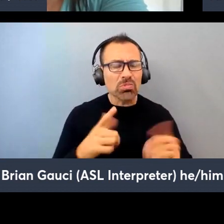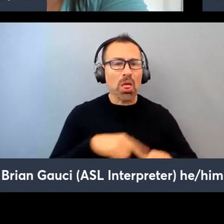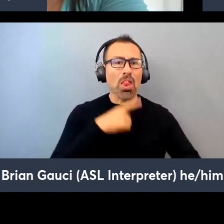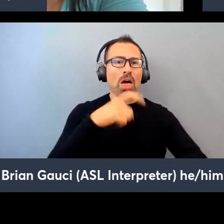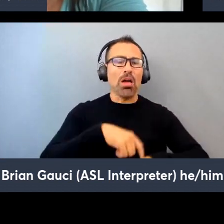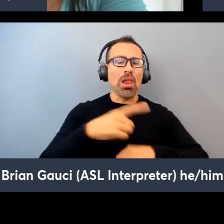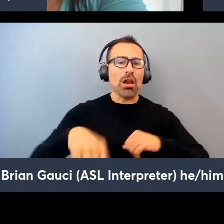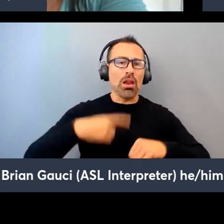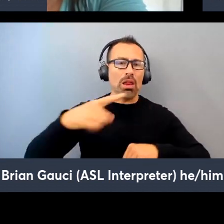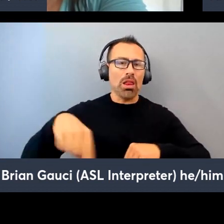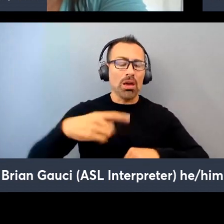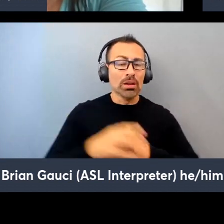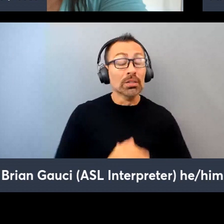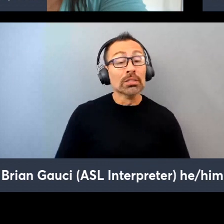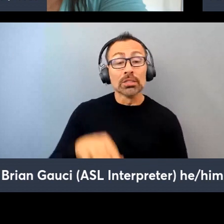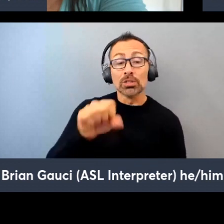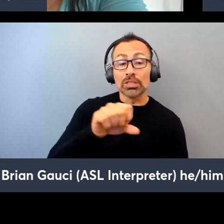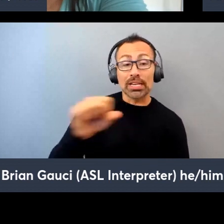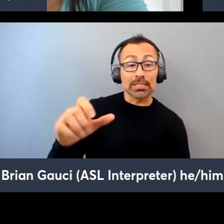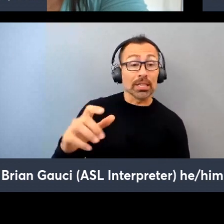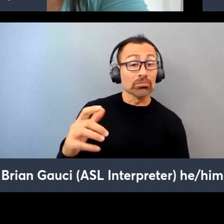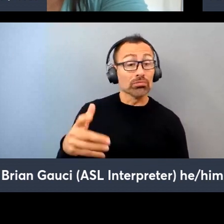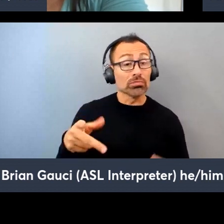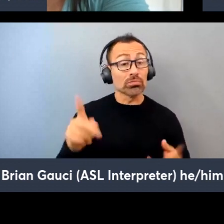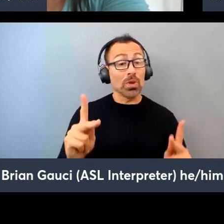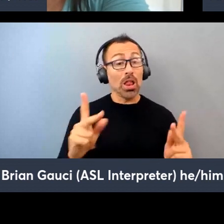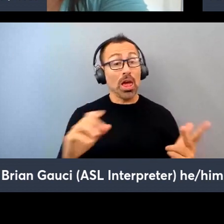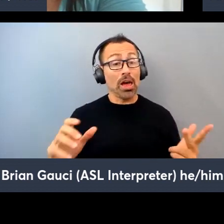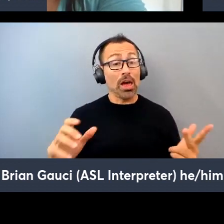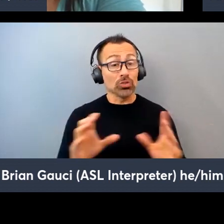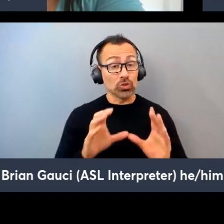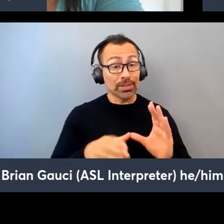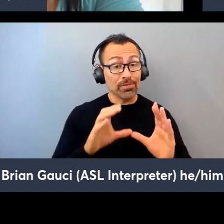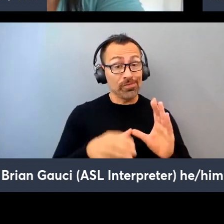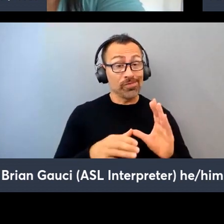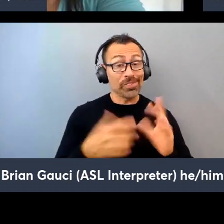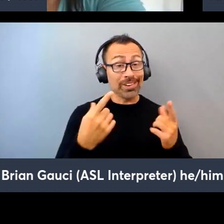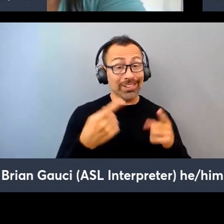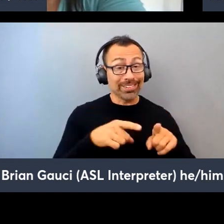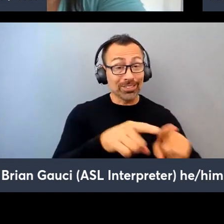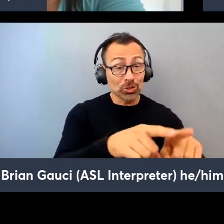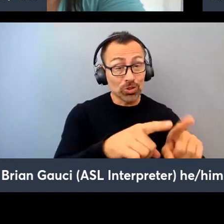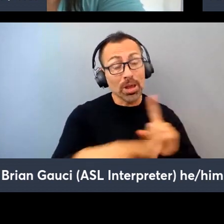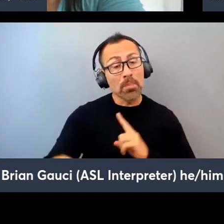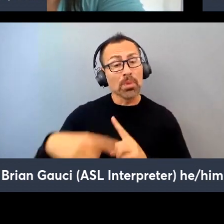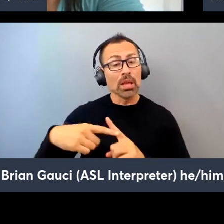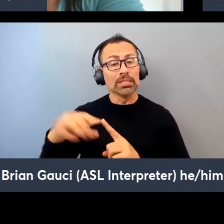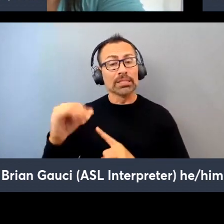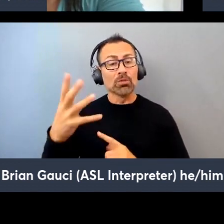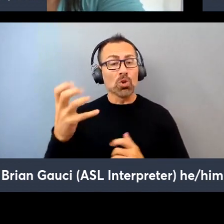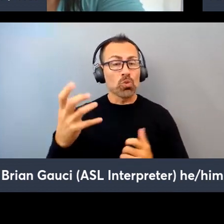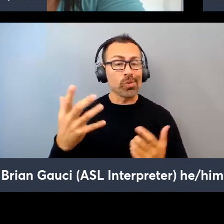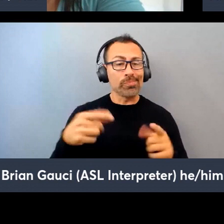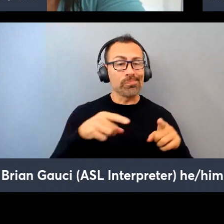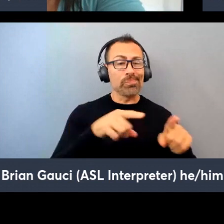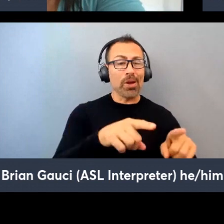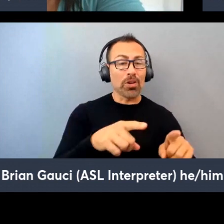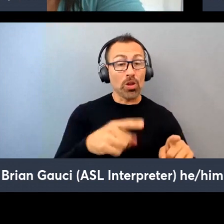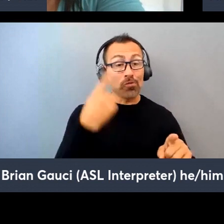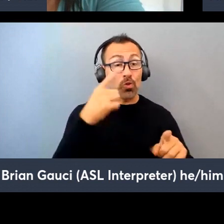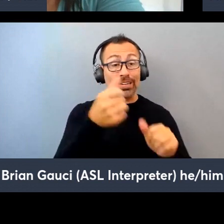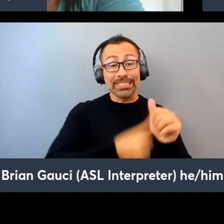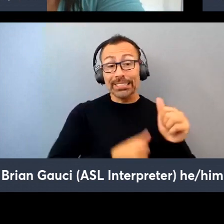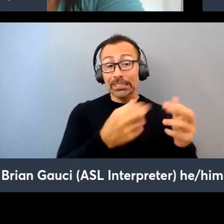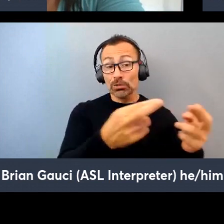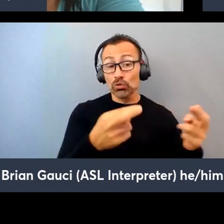And StackSets allows us to configure not just concurrency, but also whether we want to do parallel deployments per region. So